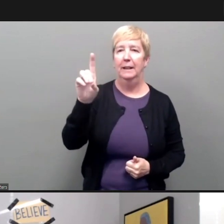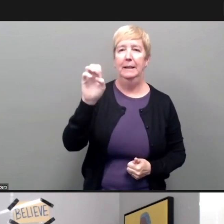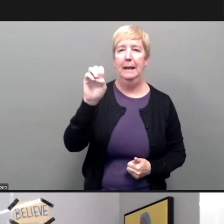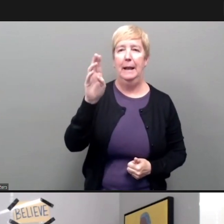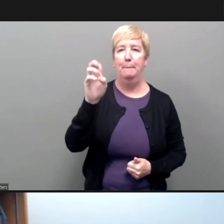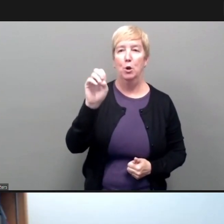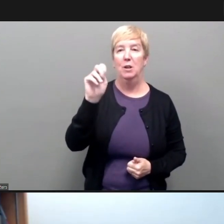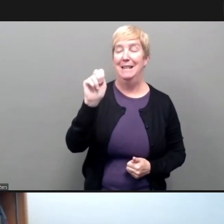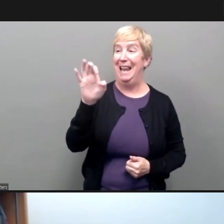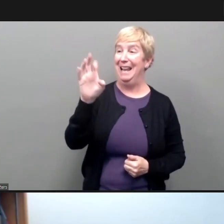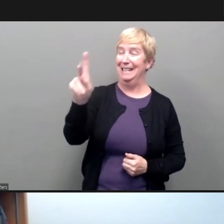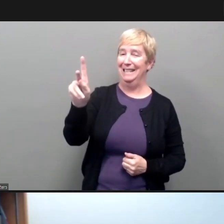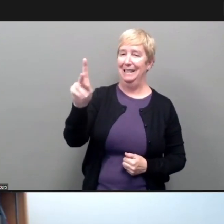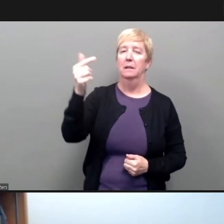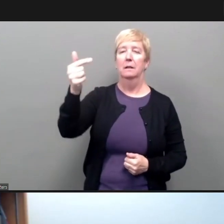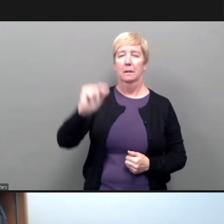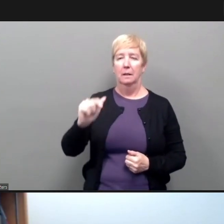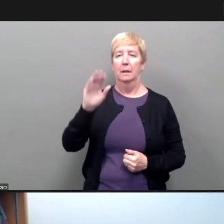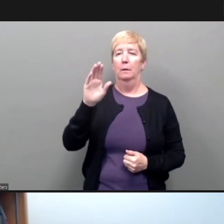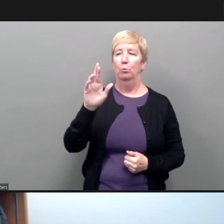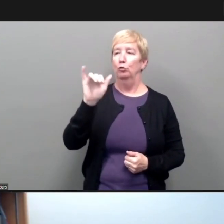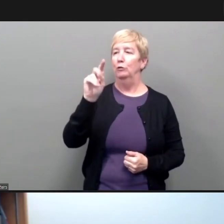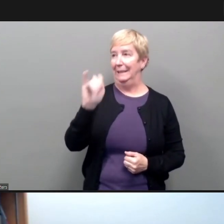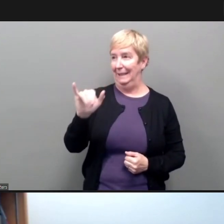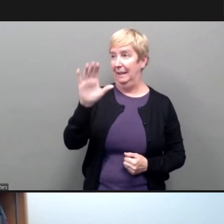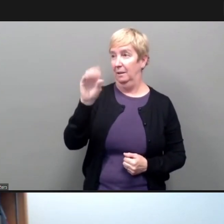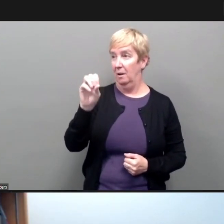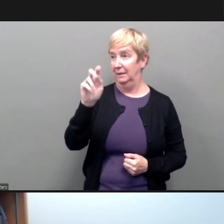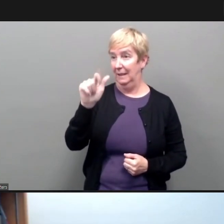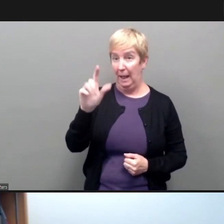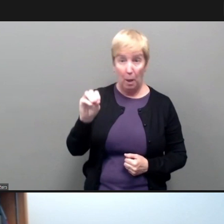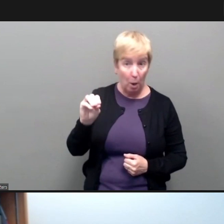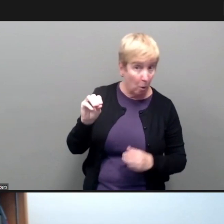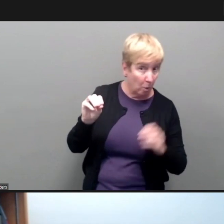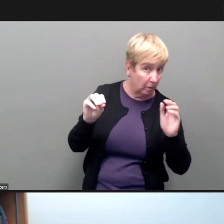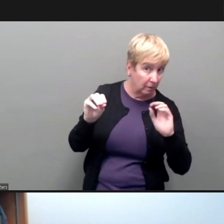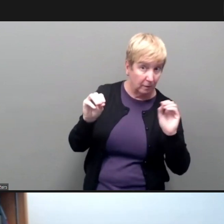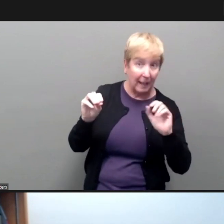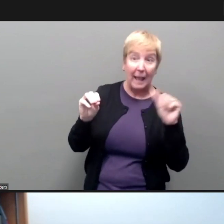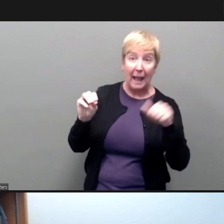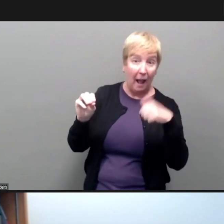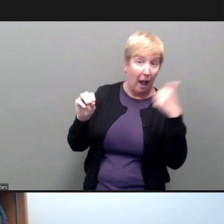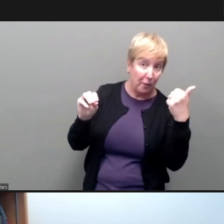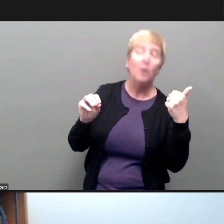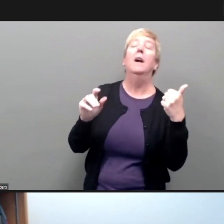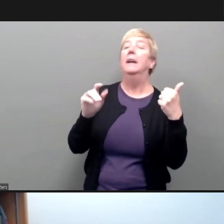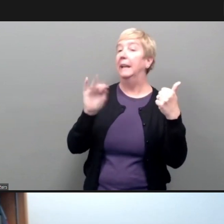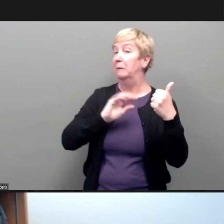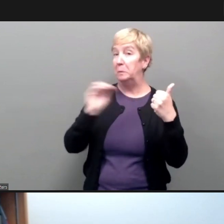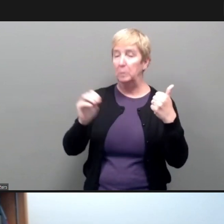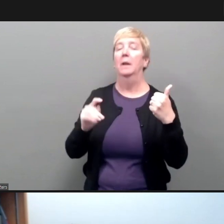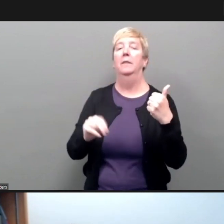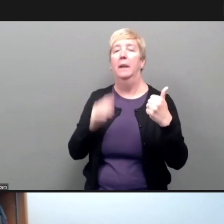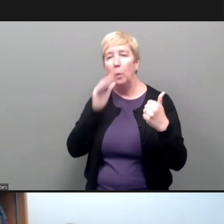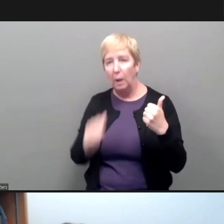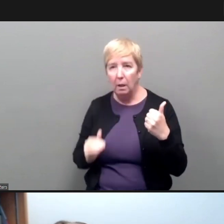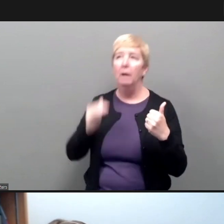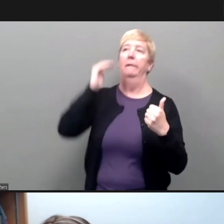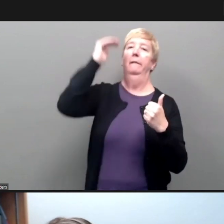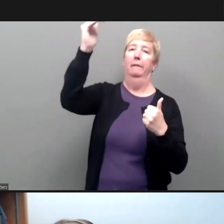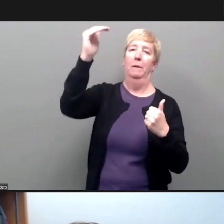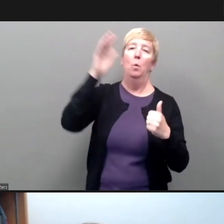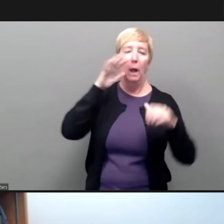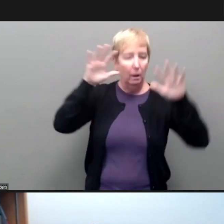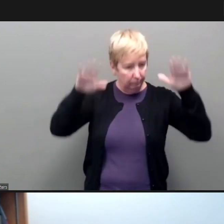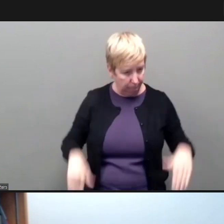Costello. And then anyone else who'd like to get in on this first round of questions, please raise your hand now. Otherwise, we'll put all the hands down and